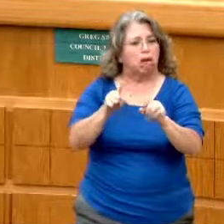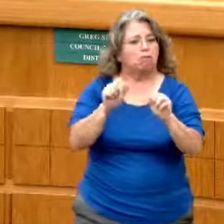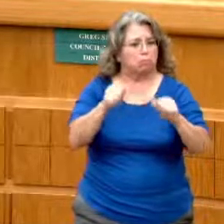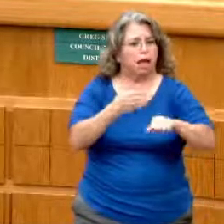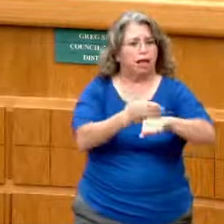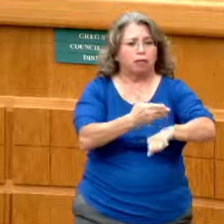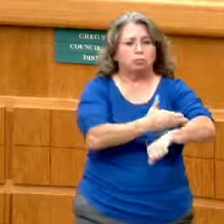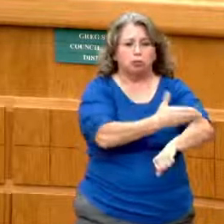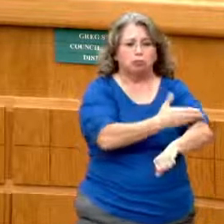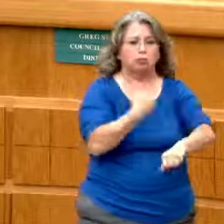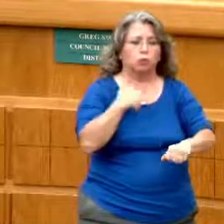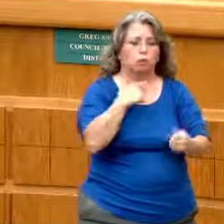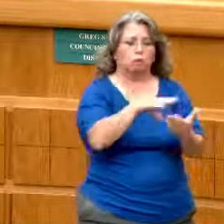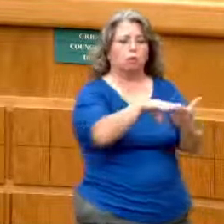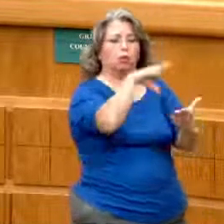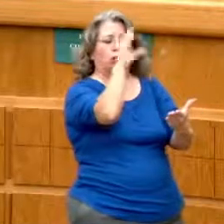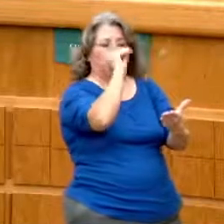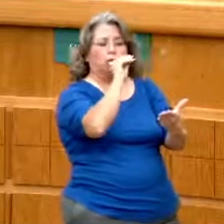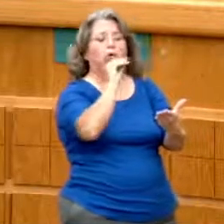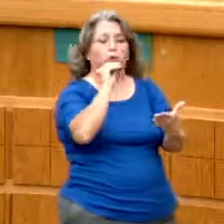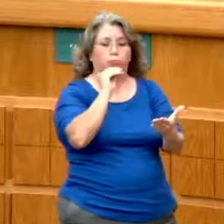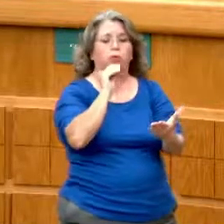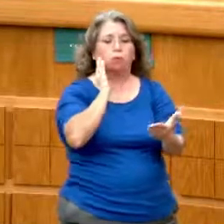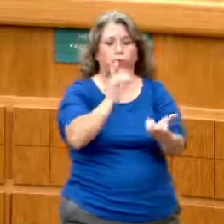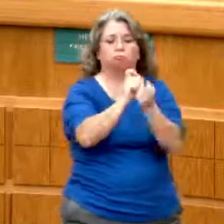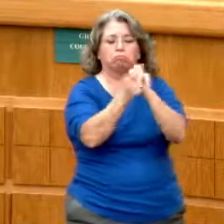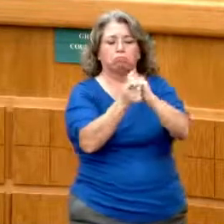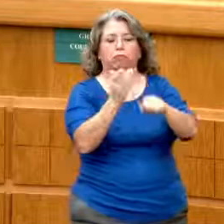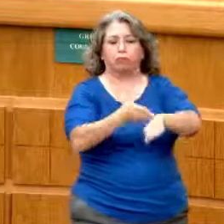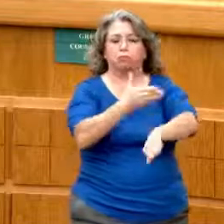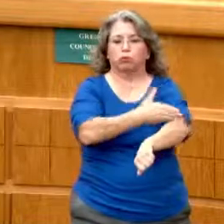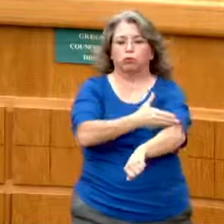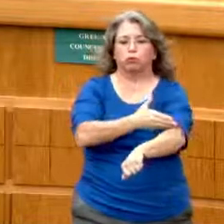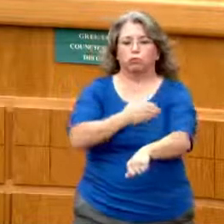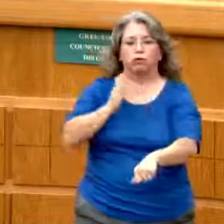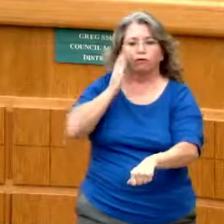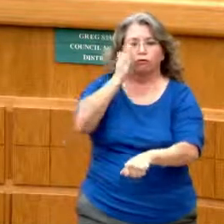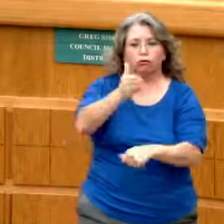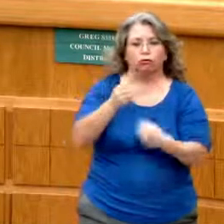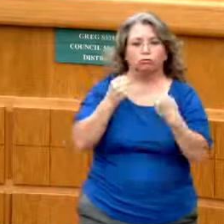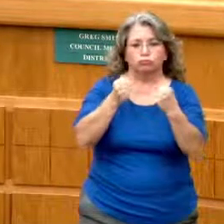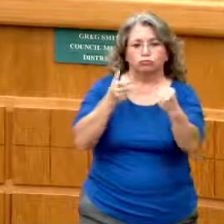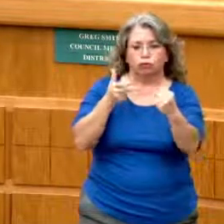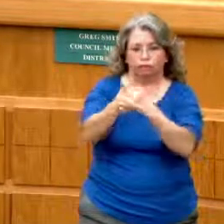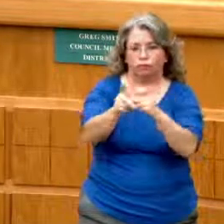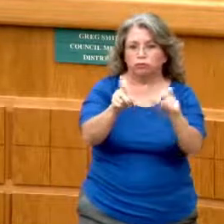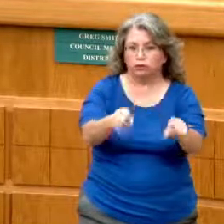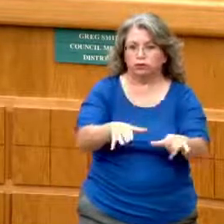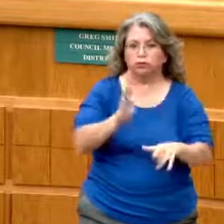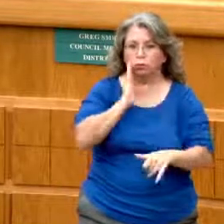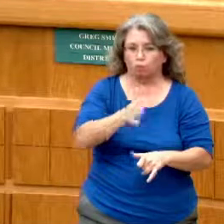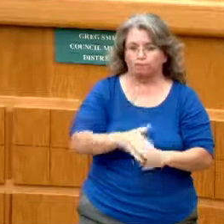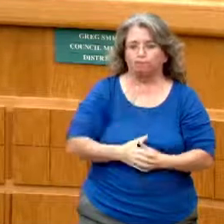learned today will be addressed to enhance and refine future drive-thrus. One